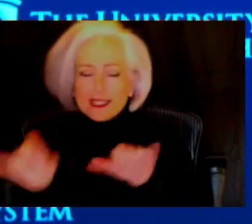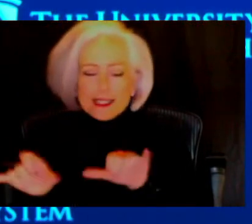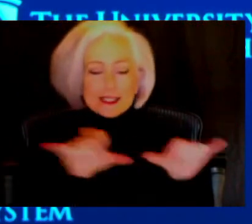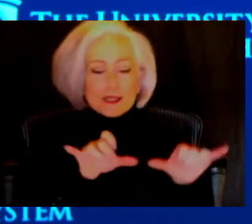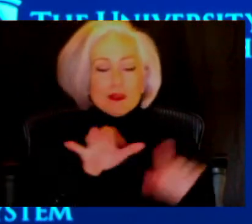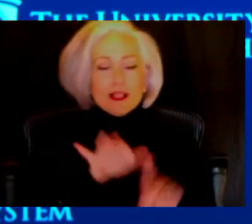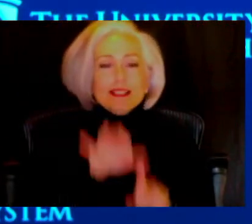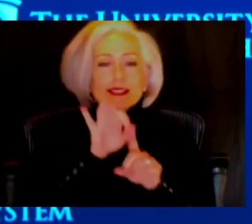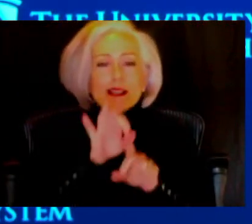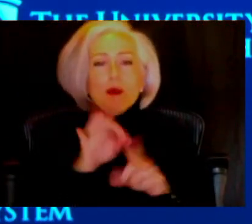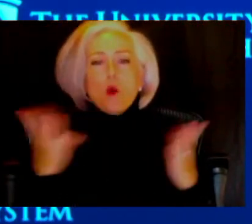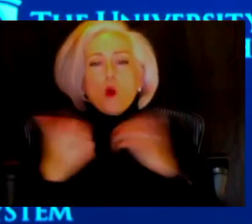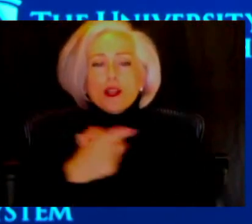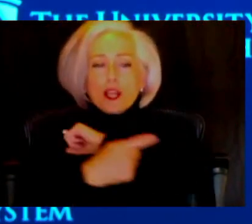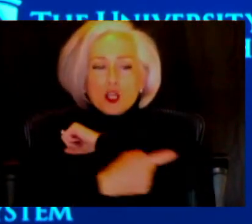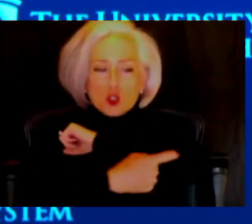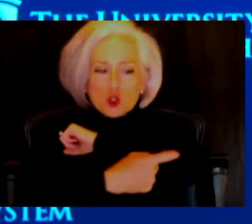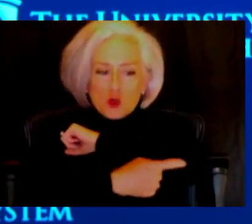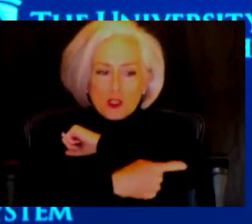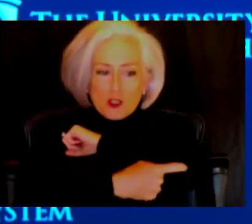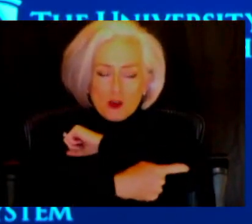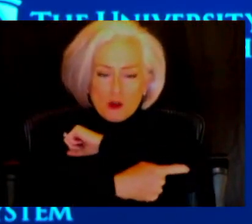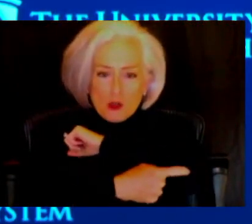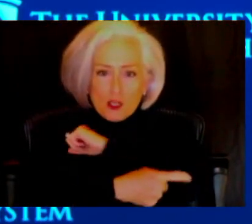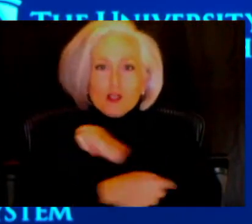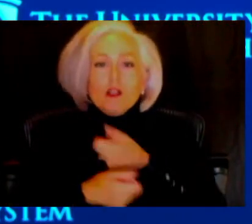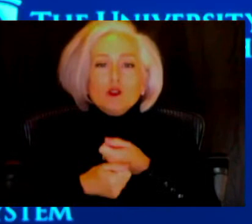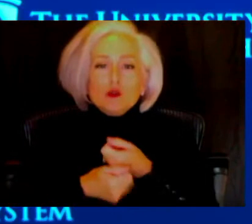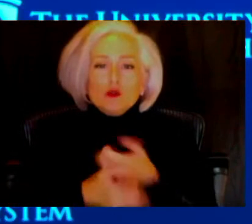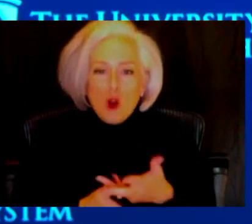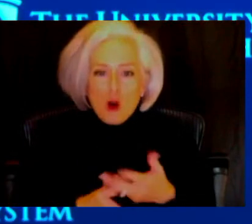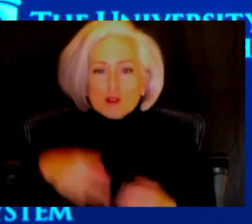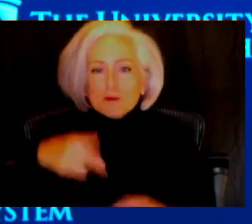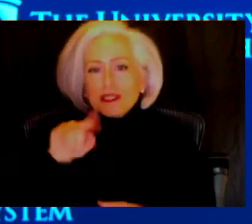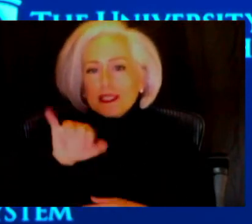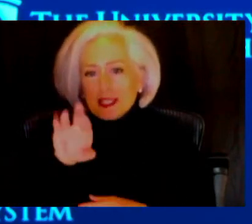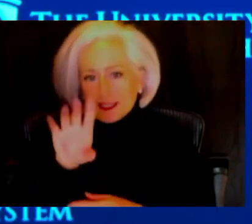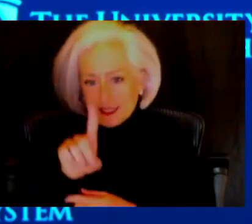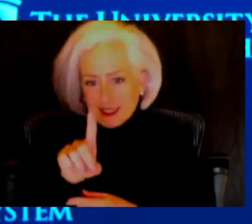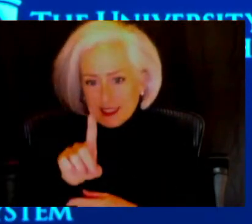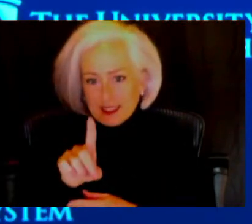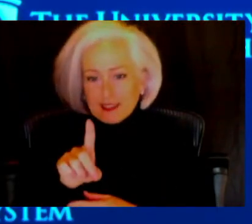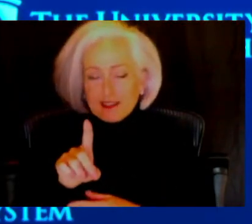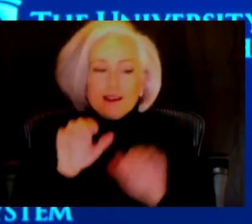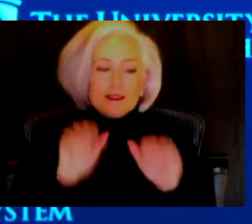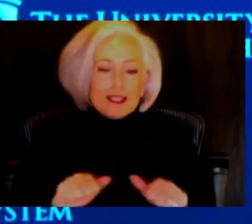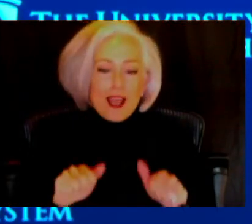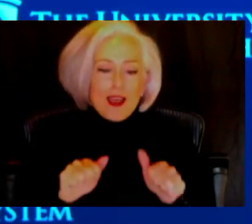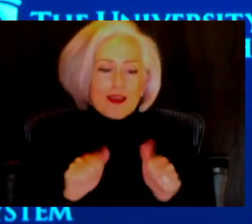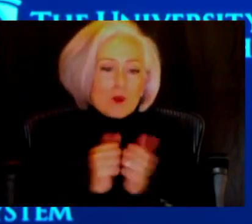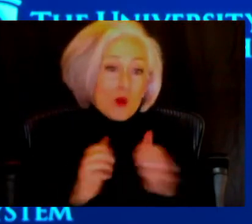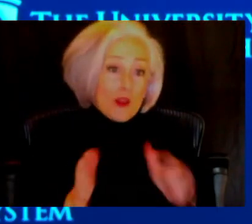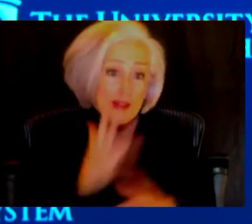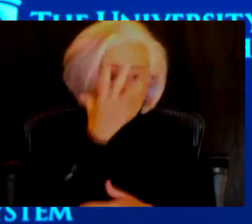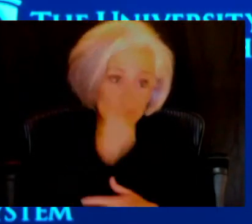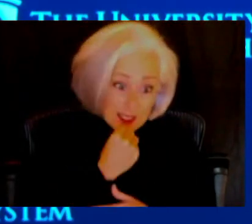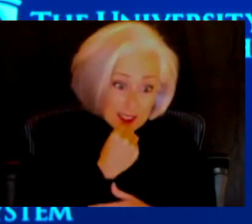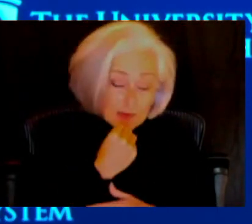trigger that caused the PSD. There can be sleeplessness,